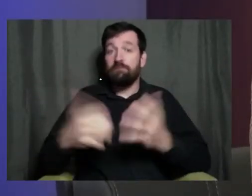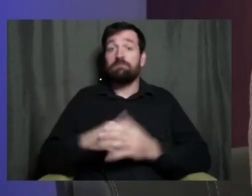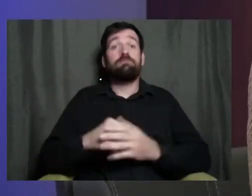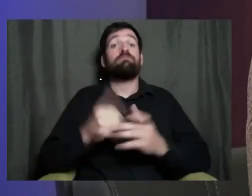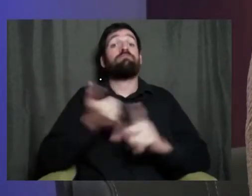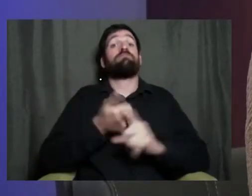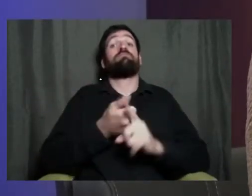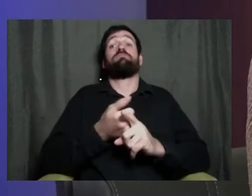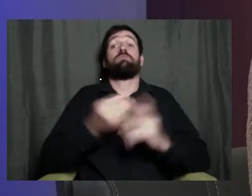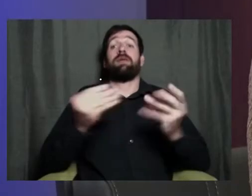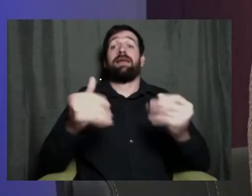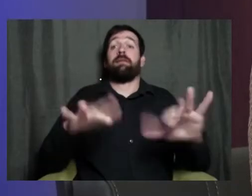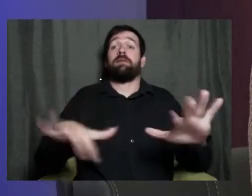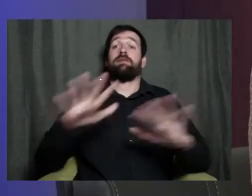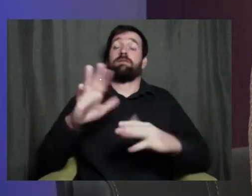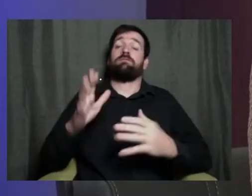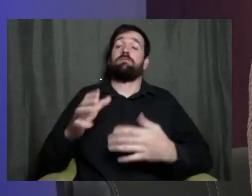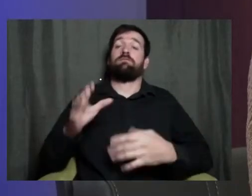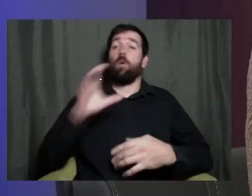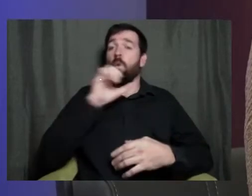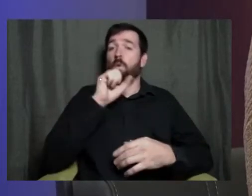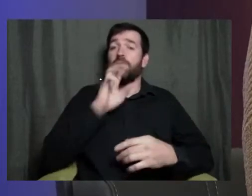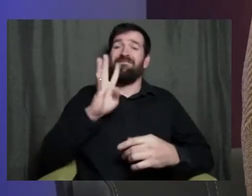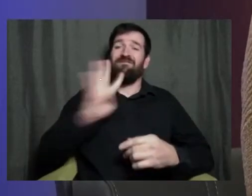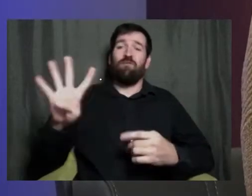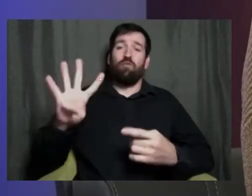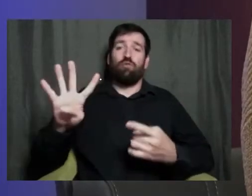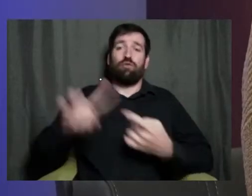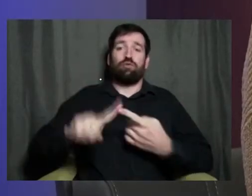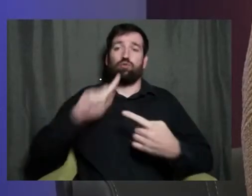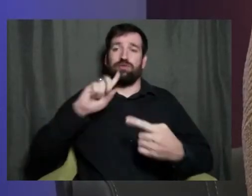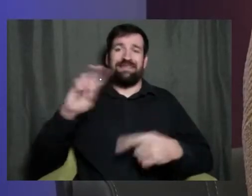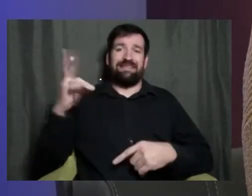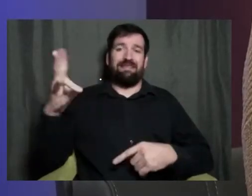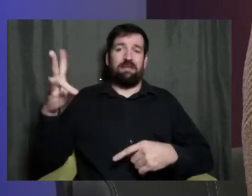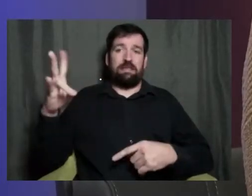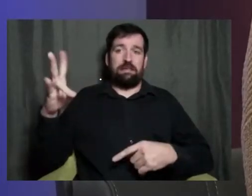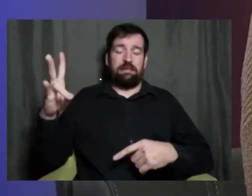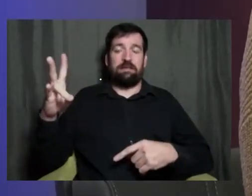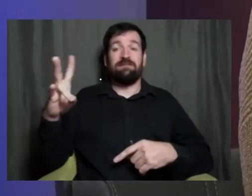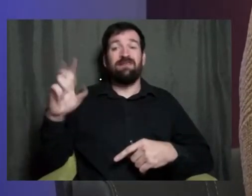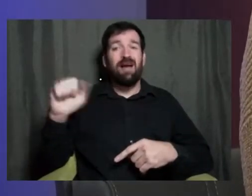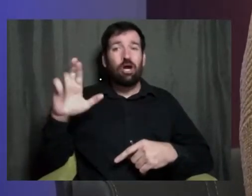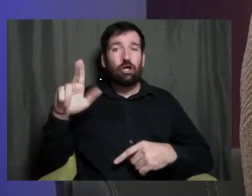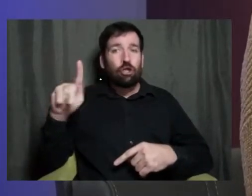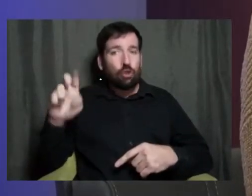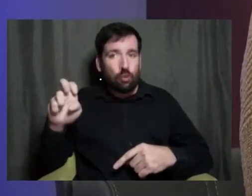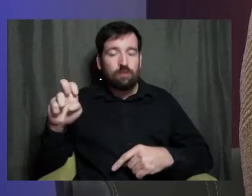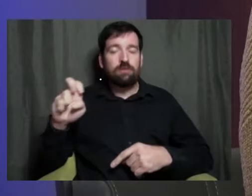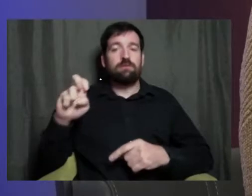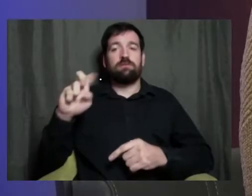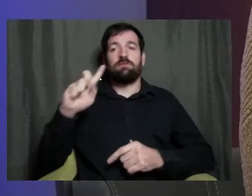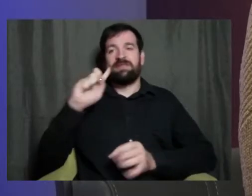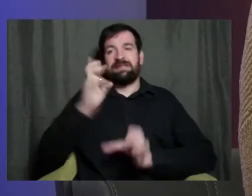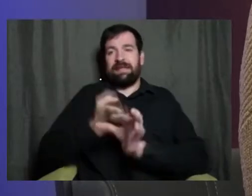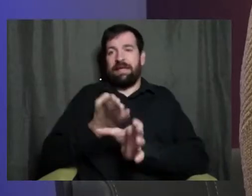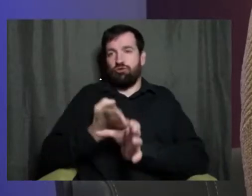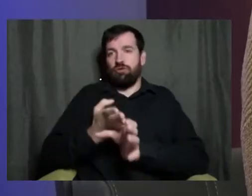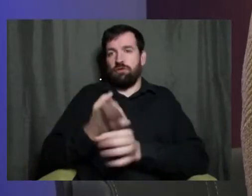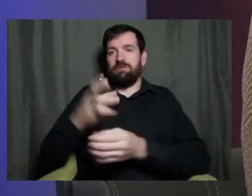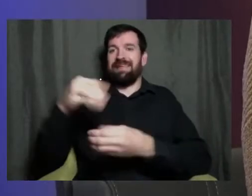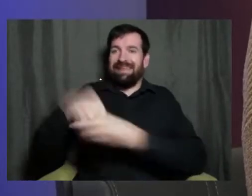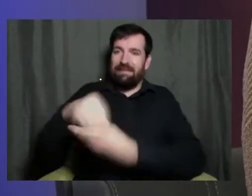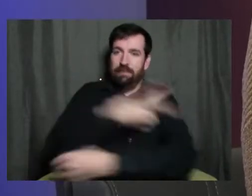that serves our 4 to 17 population. We are an acute inpatient psychiatric hospital that works with kids that are struggling with